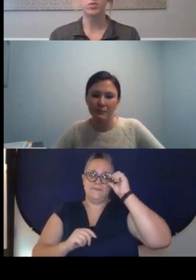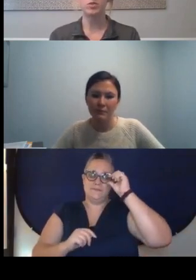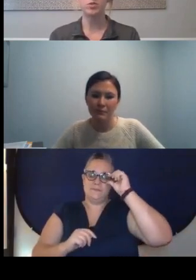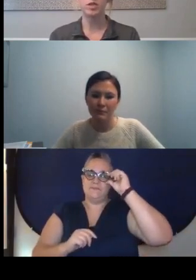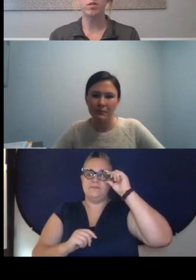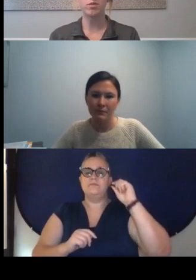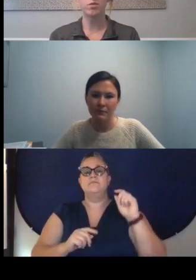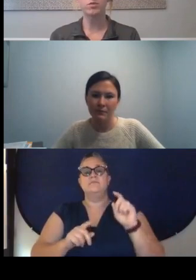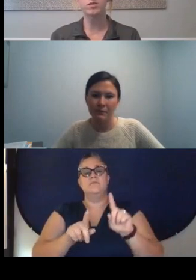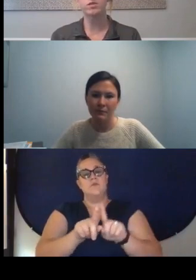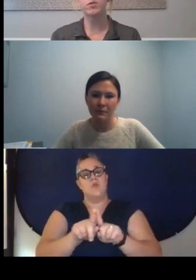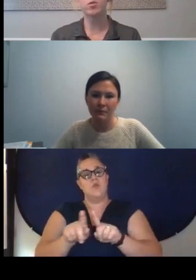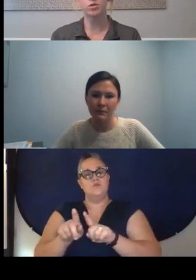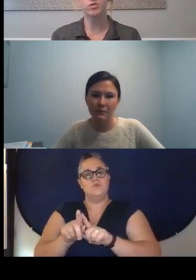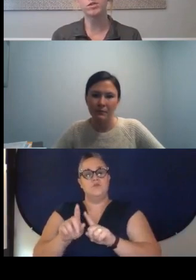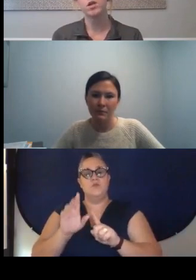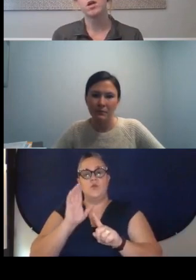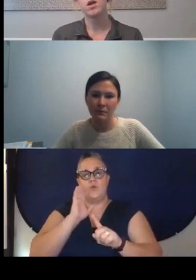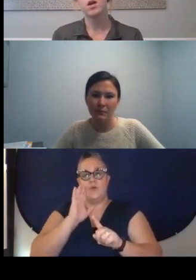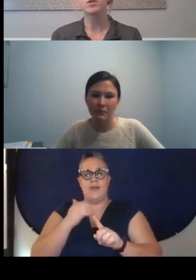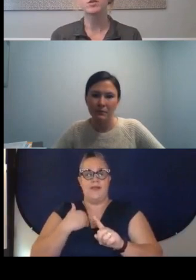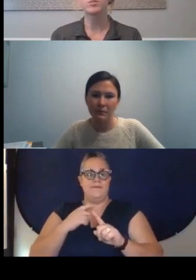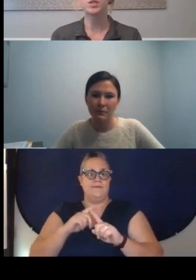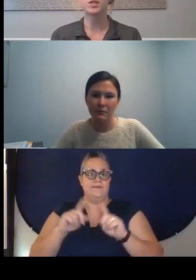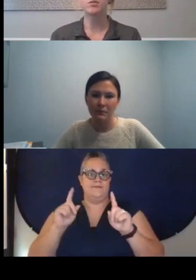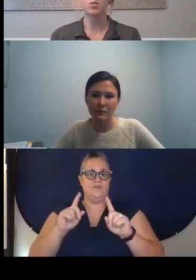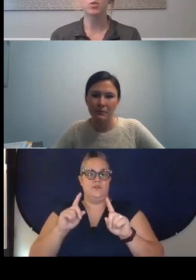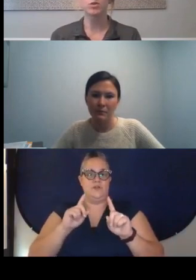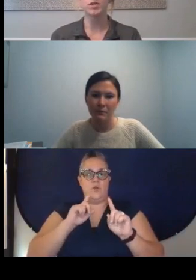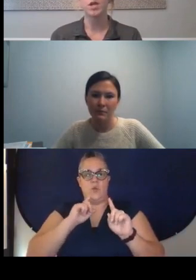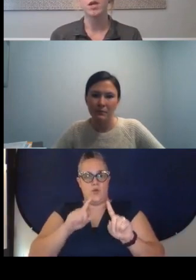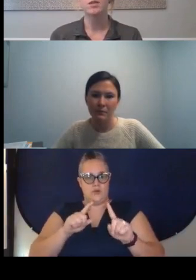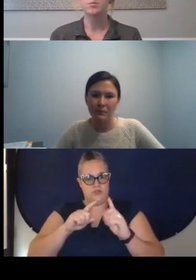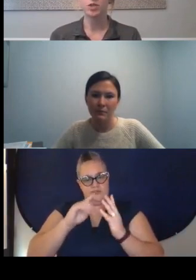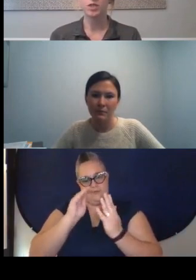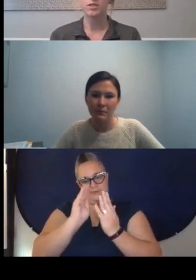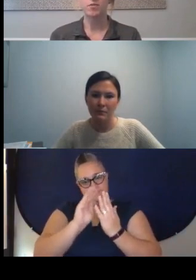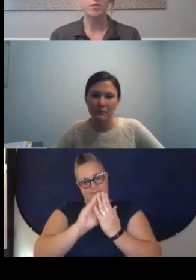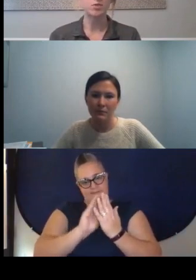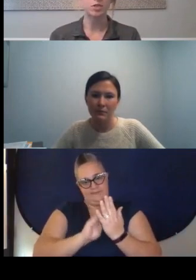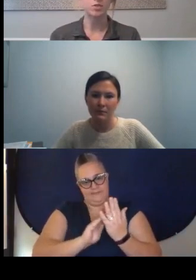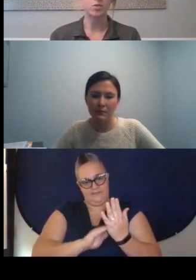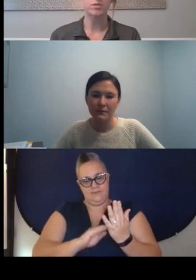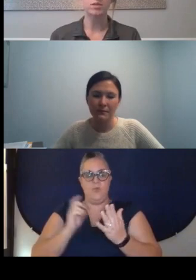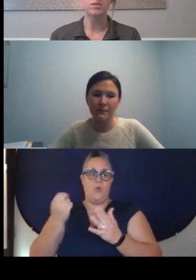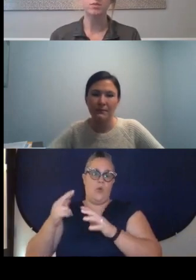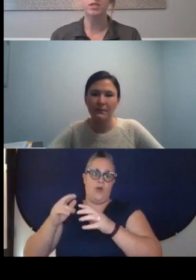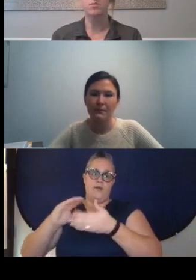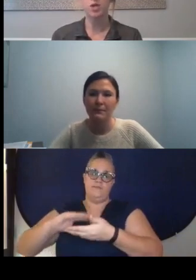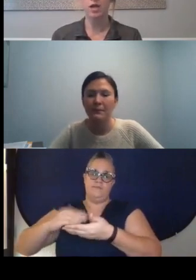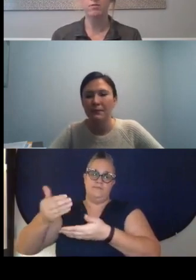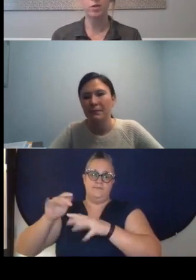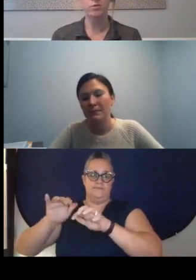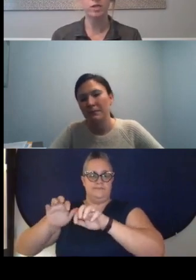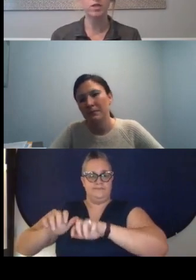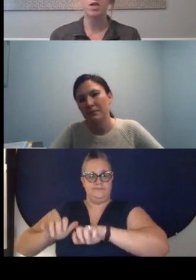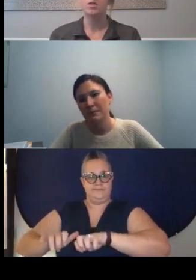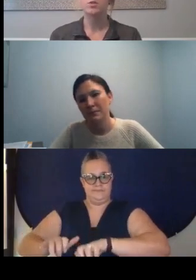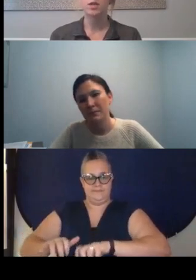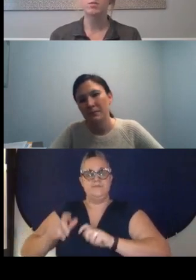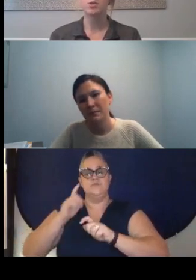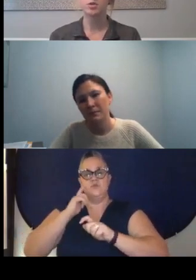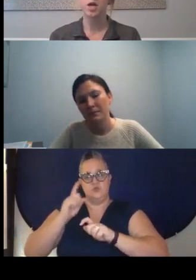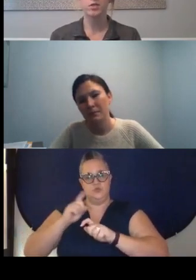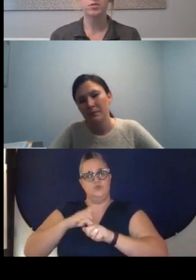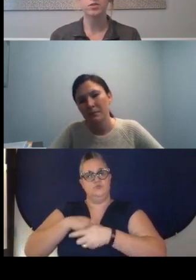you'll also be doing those different orders or completing those orders and putting in information into our system to keep track of what you did.